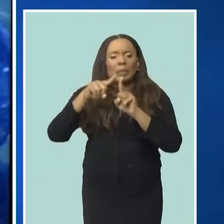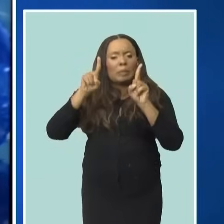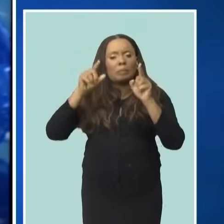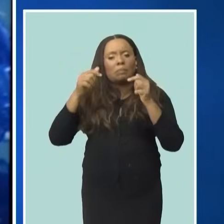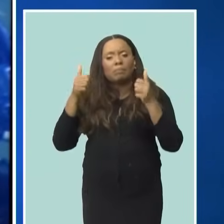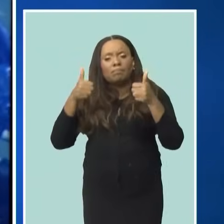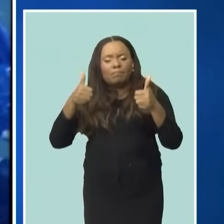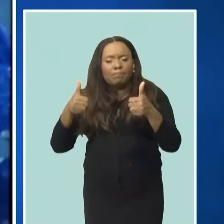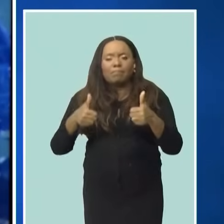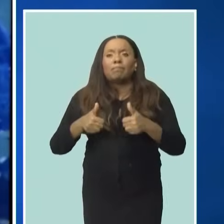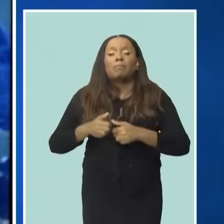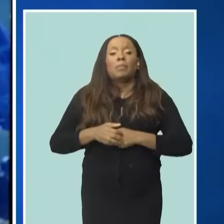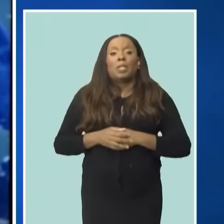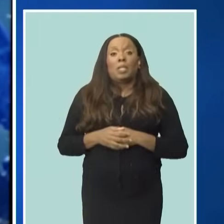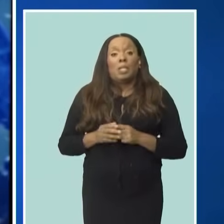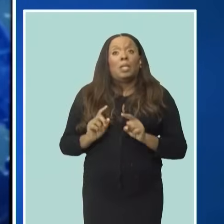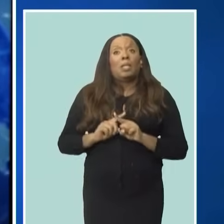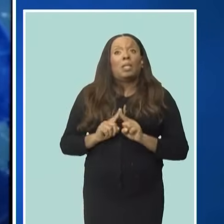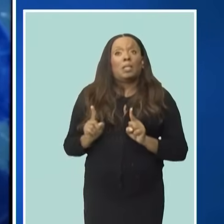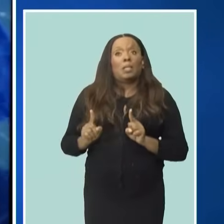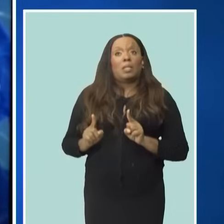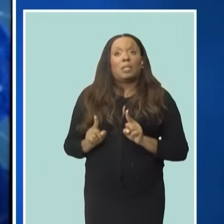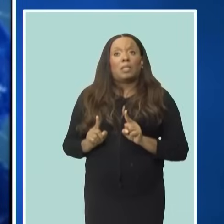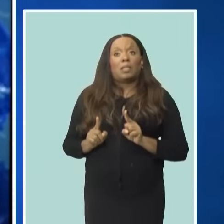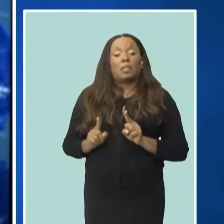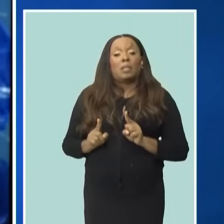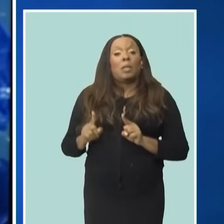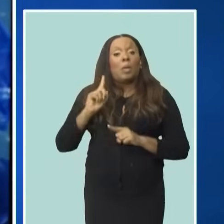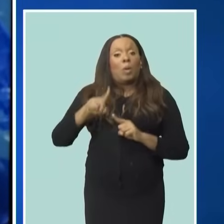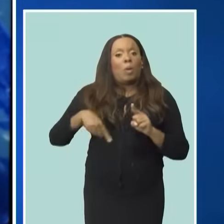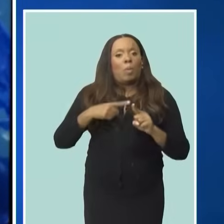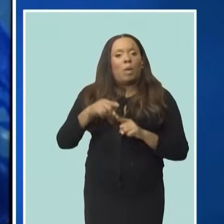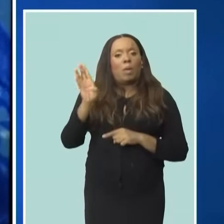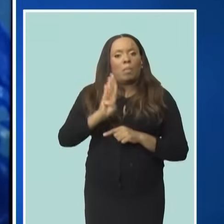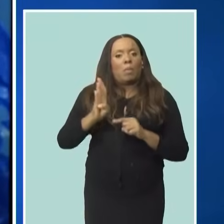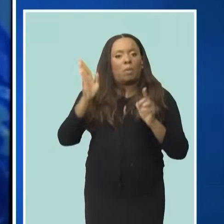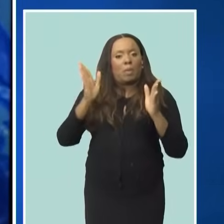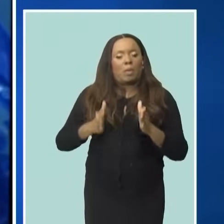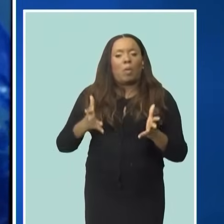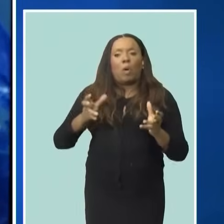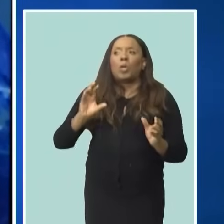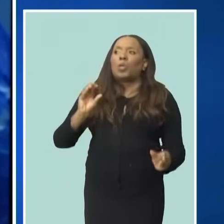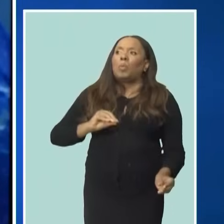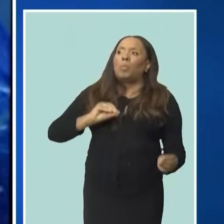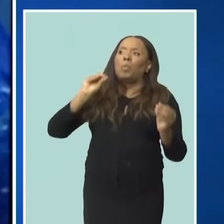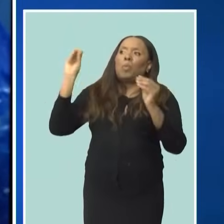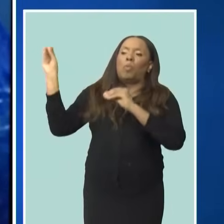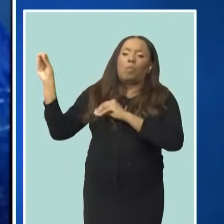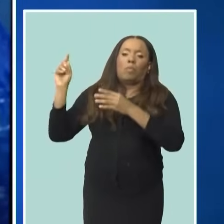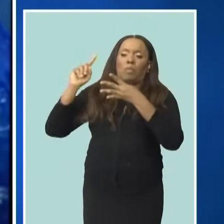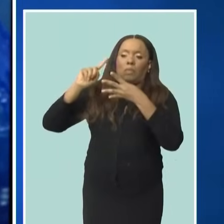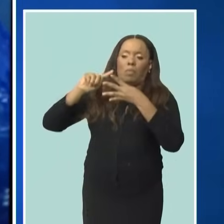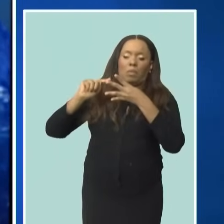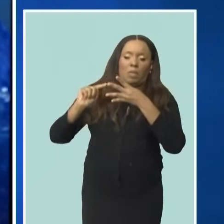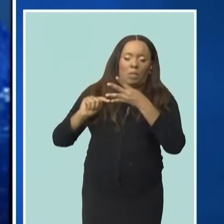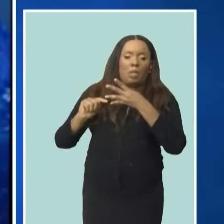by the same token, they are going to be rolling out the red carpet for Barbadians. When I say rolling out the red carpet, we are now